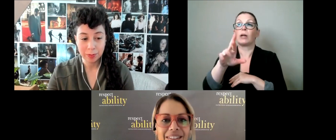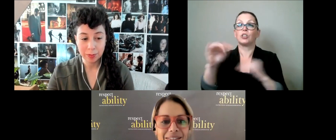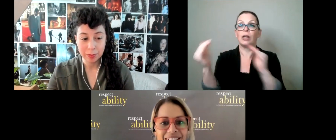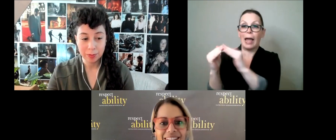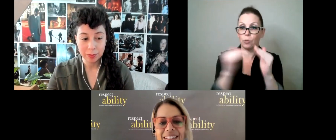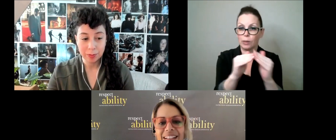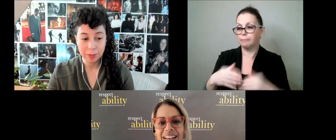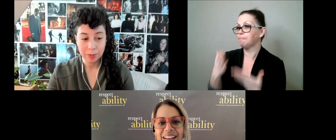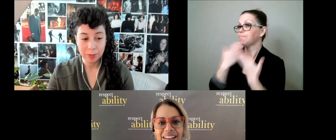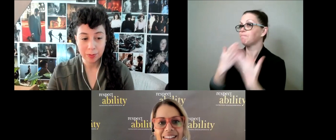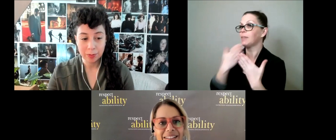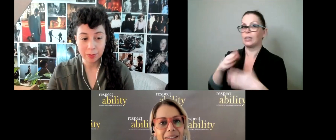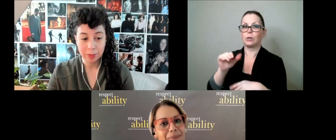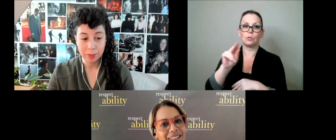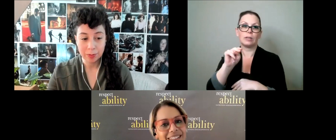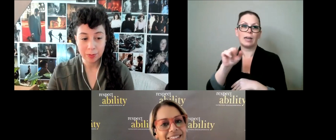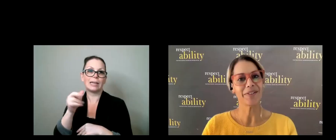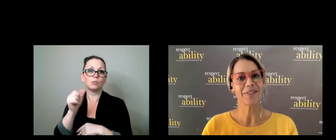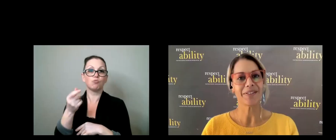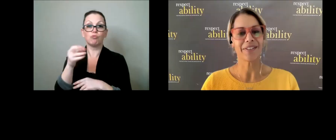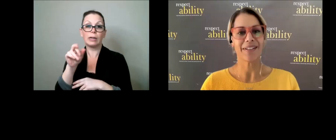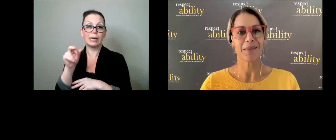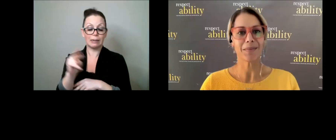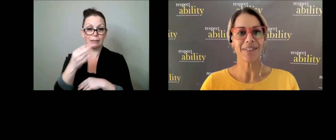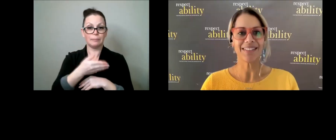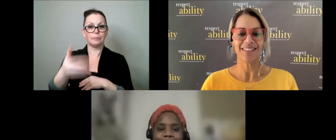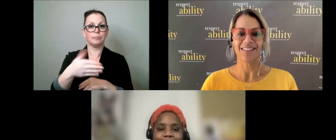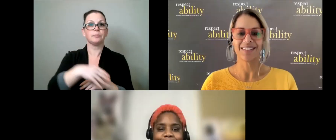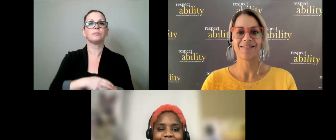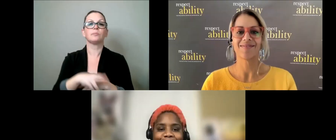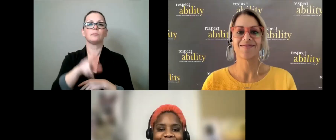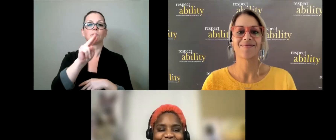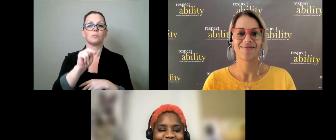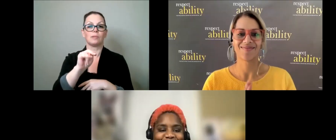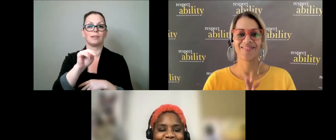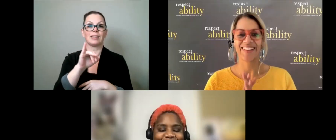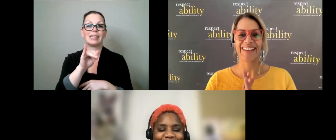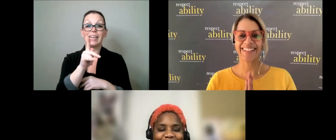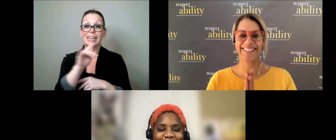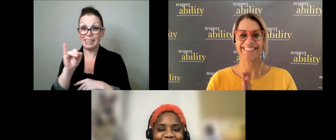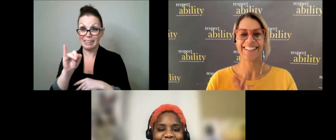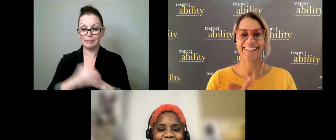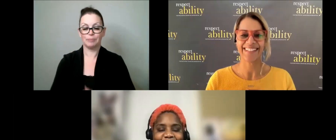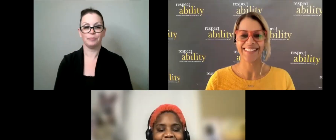Thank you, Nasreen. And Nikki Bailey, will you turn your camera on, please?